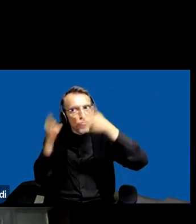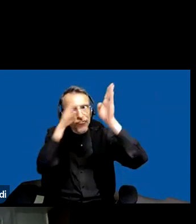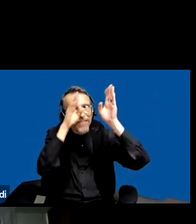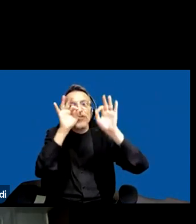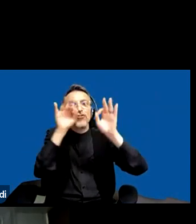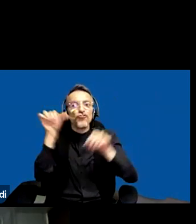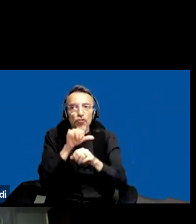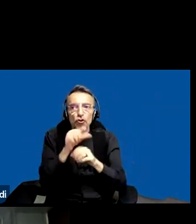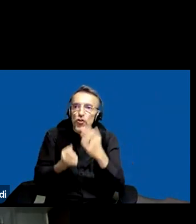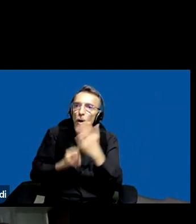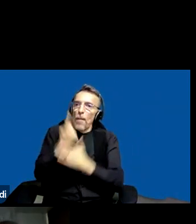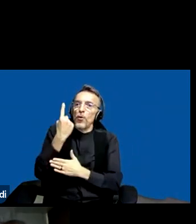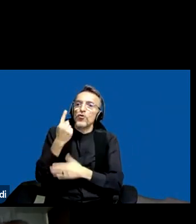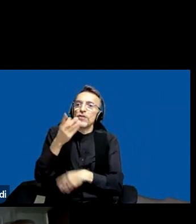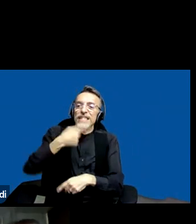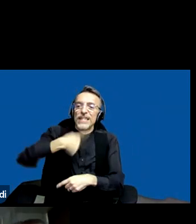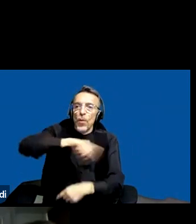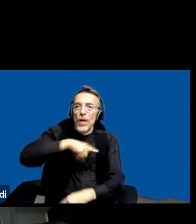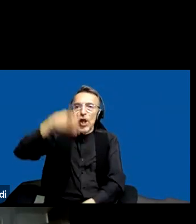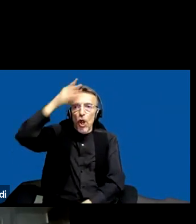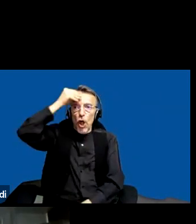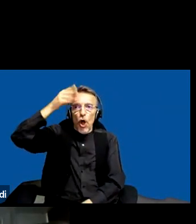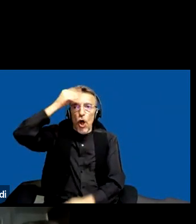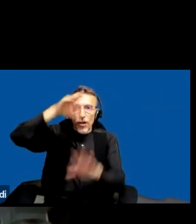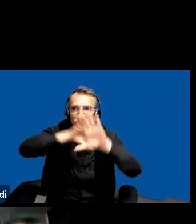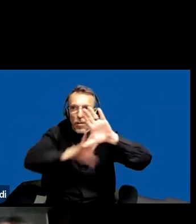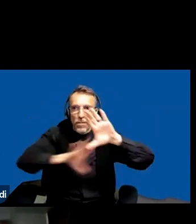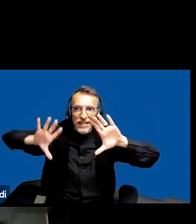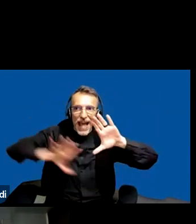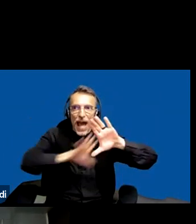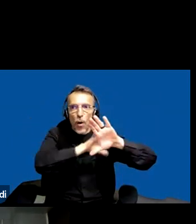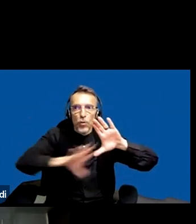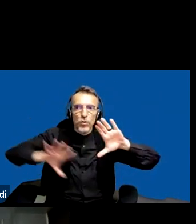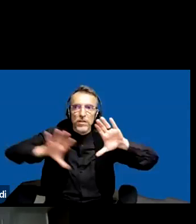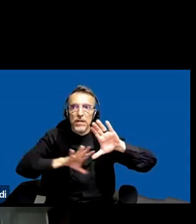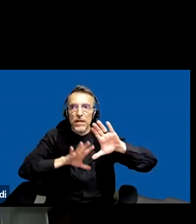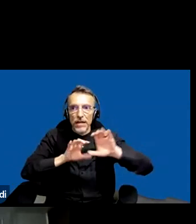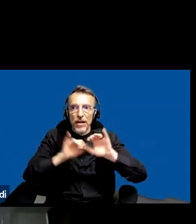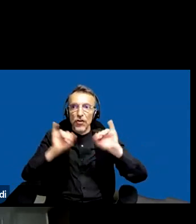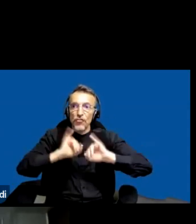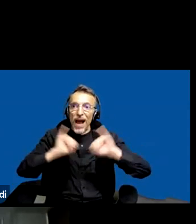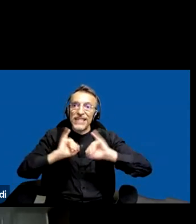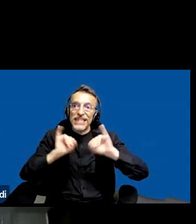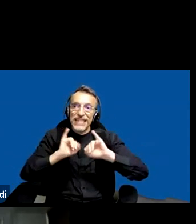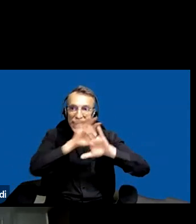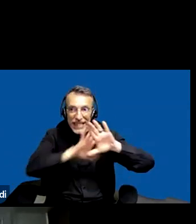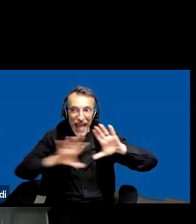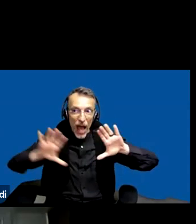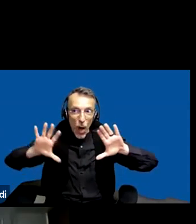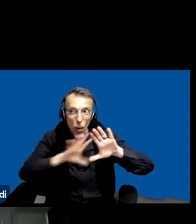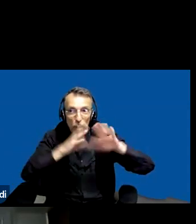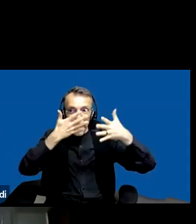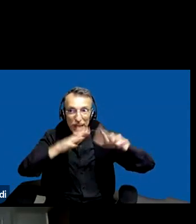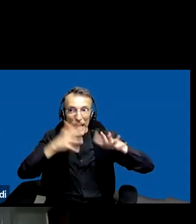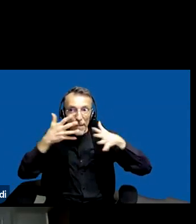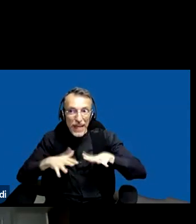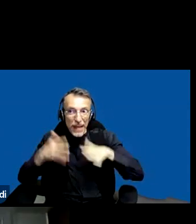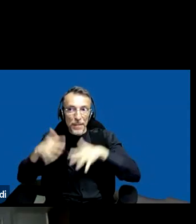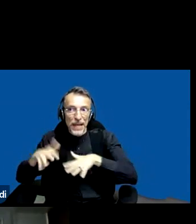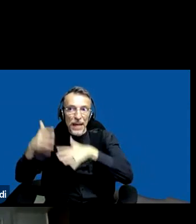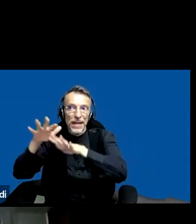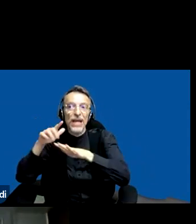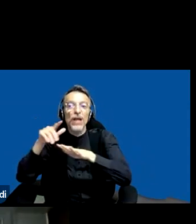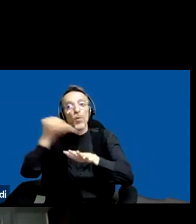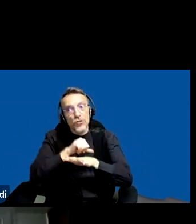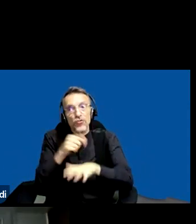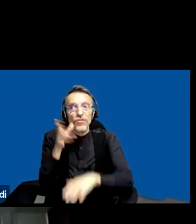of experience of coping with crisis in the global South that we could well do to listen